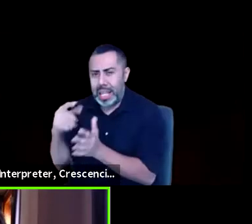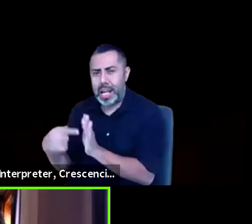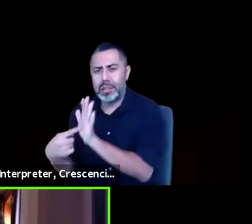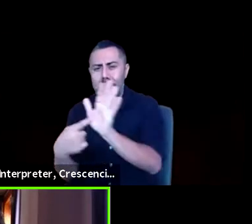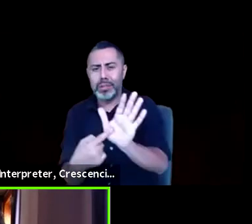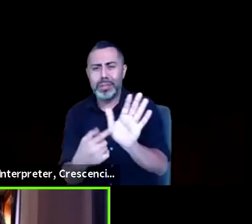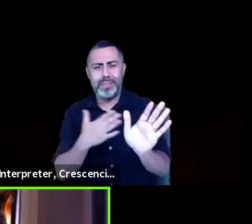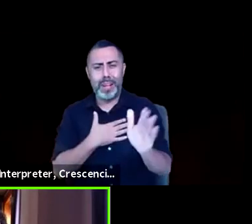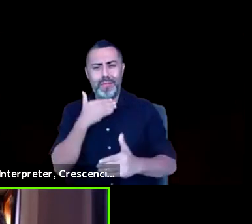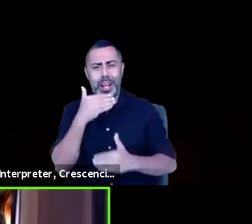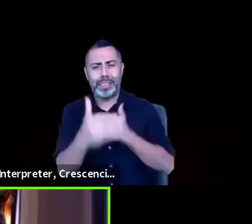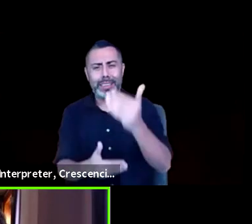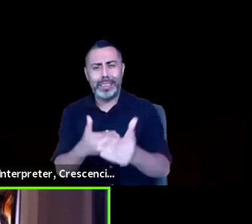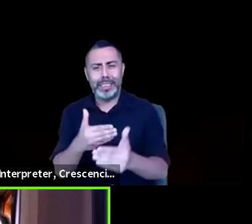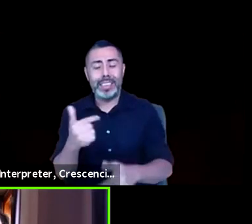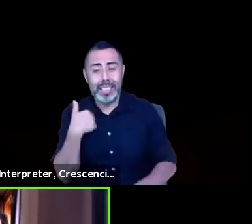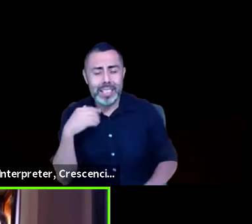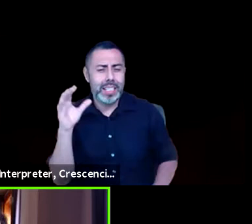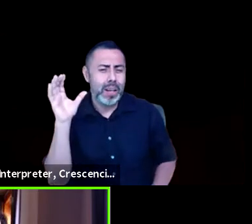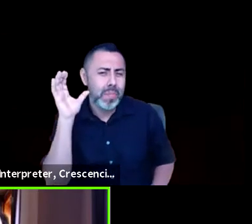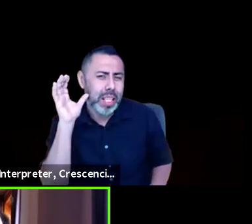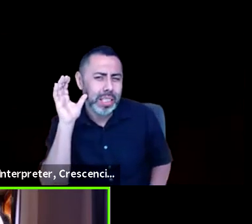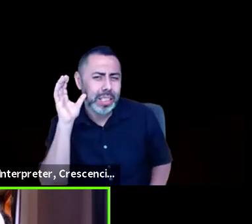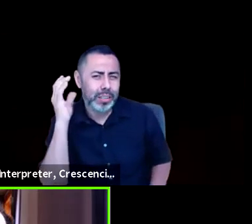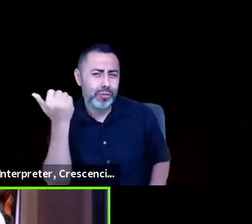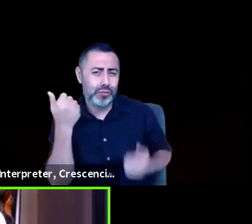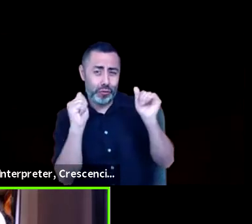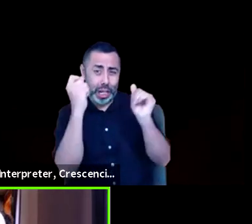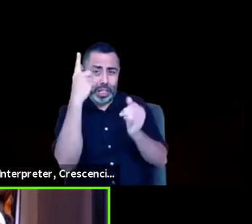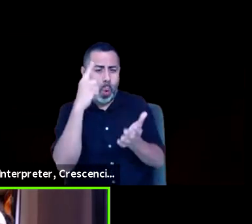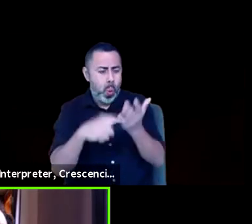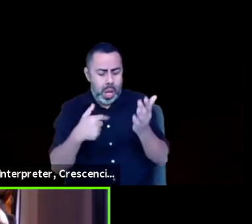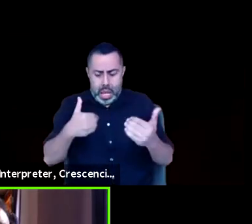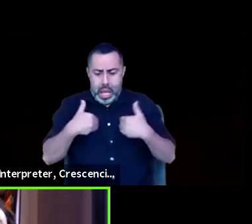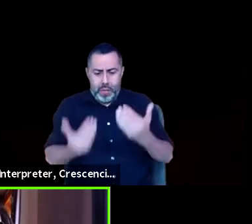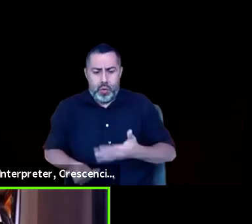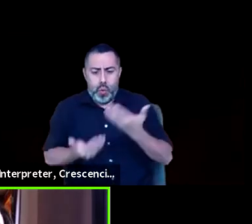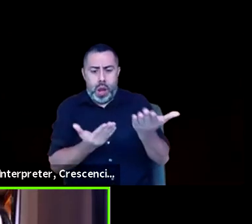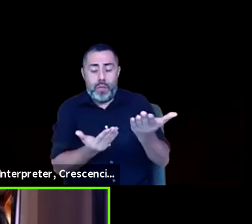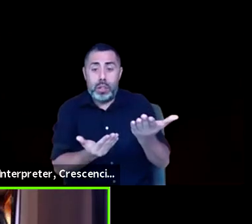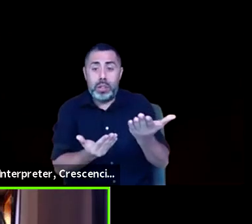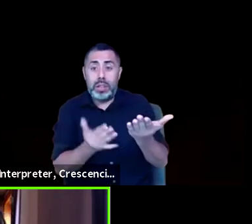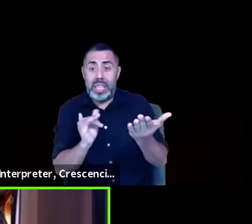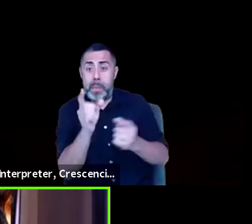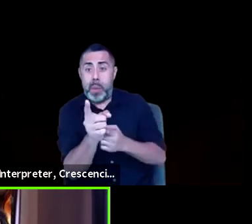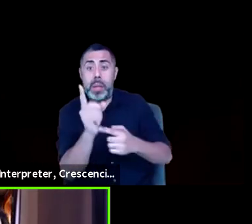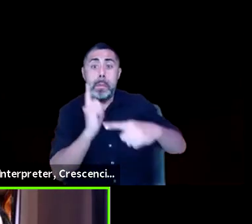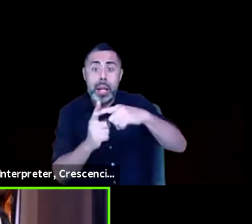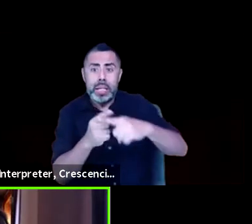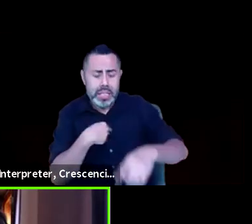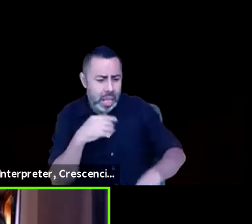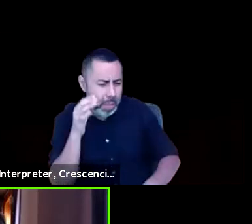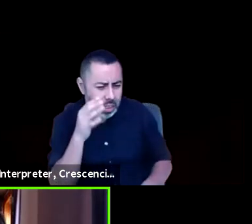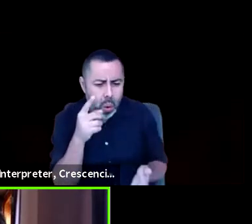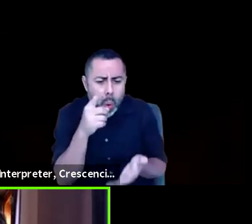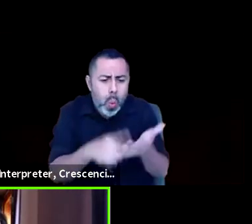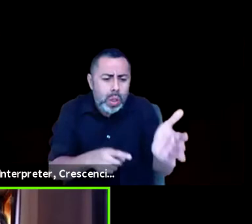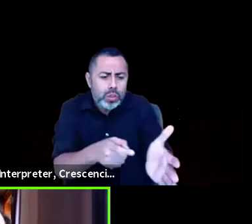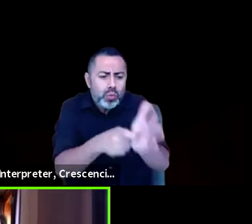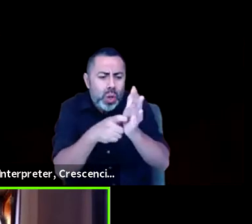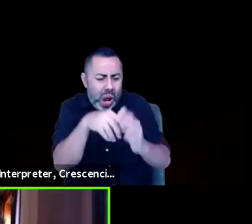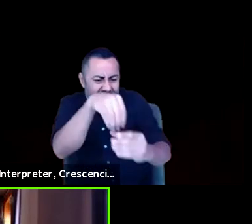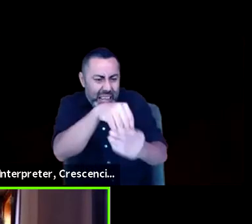I have to offer to a moment, while at the same time listening to understand what a moment might require, and listening to